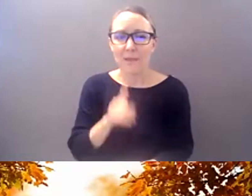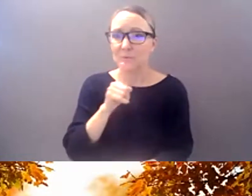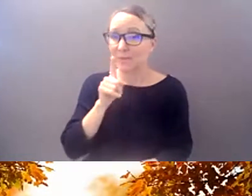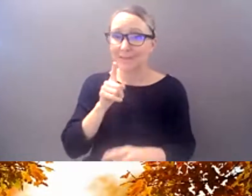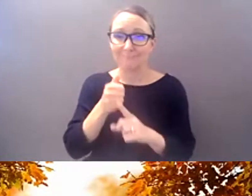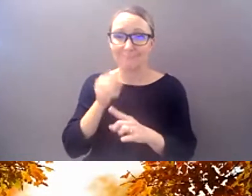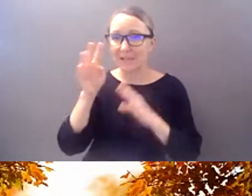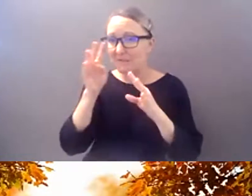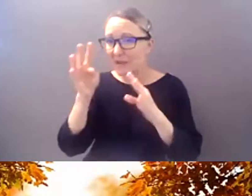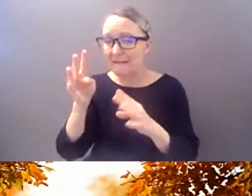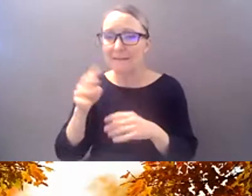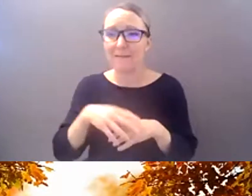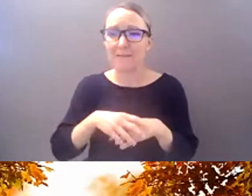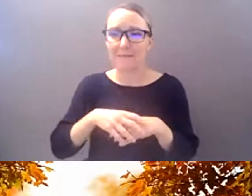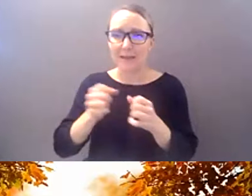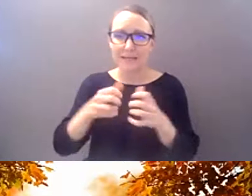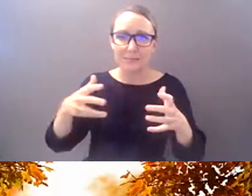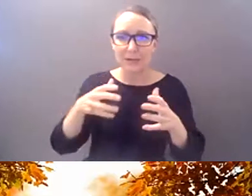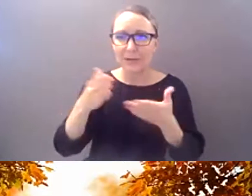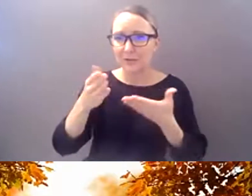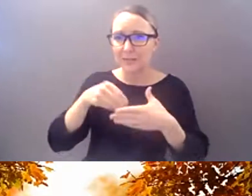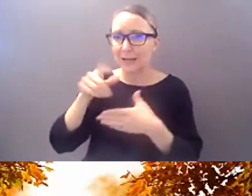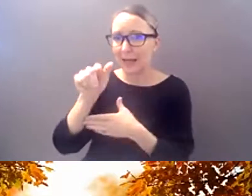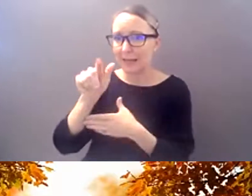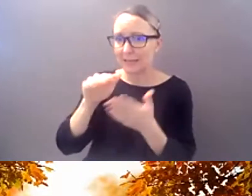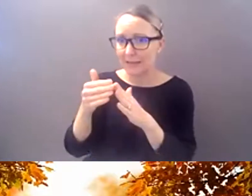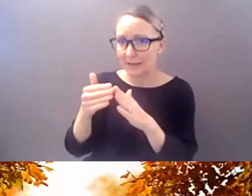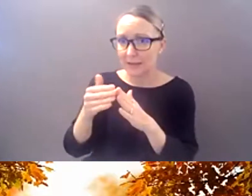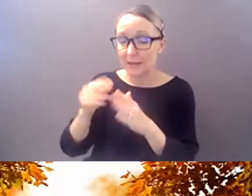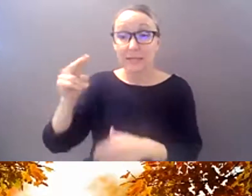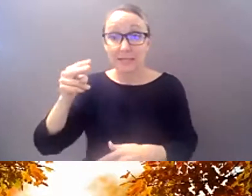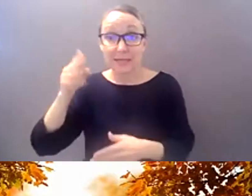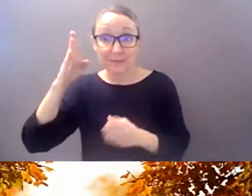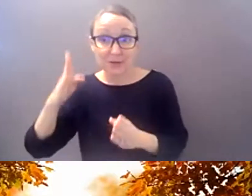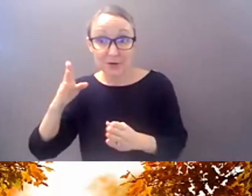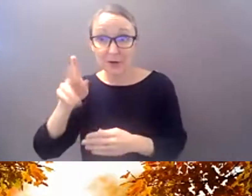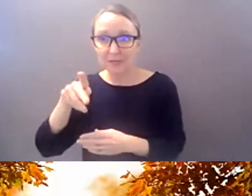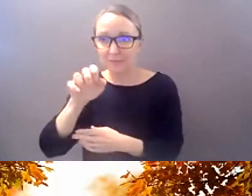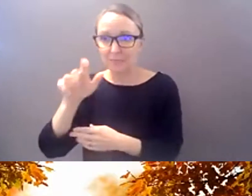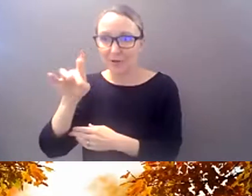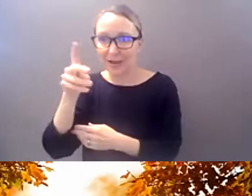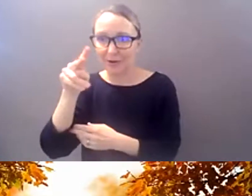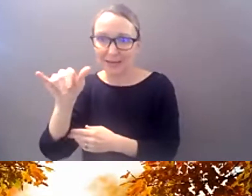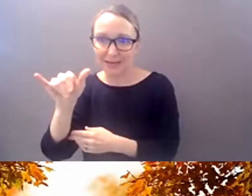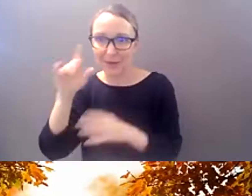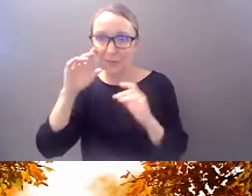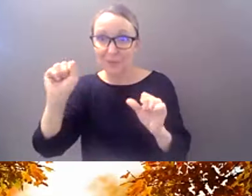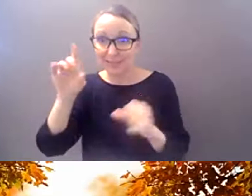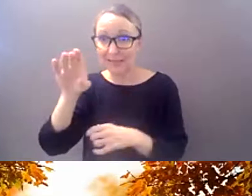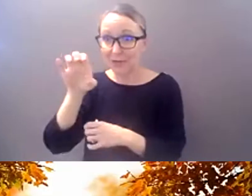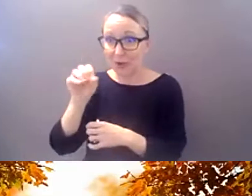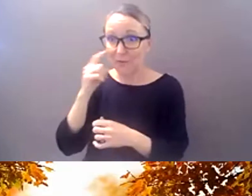cutting edge in expanding services in LA City. Our second speaker is Paul Downey, who's the president and CEO of Serving Seniors,